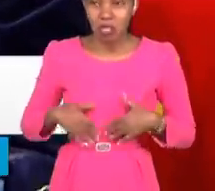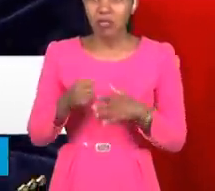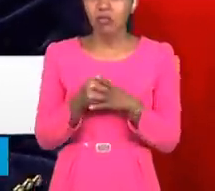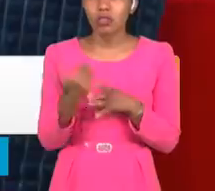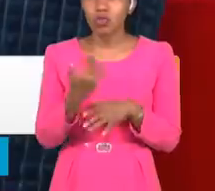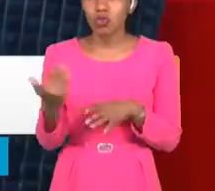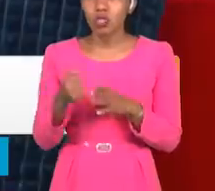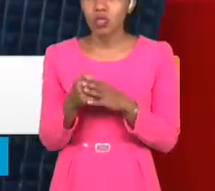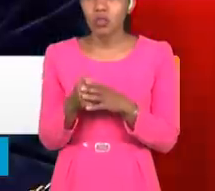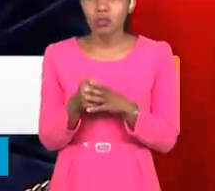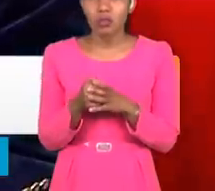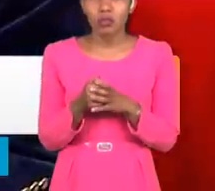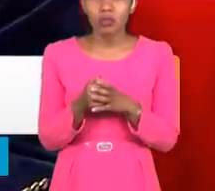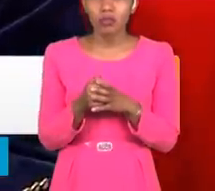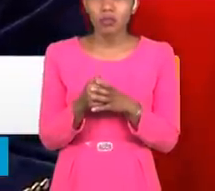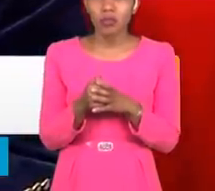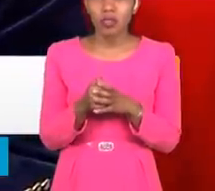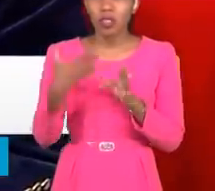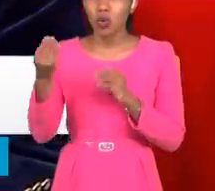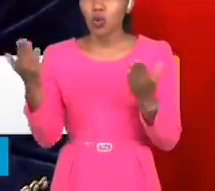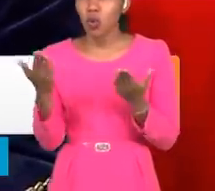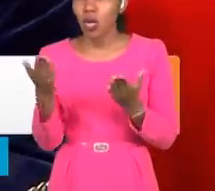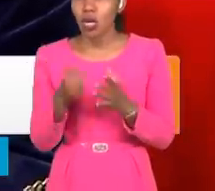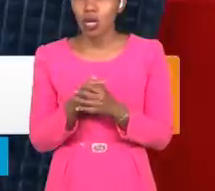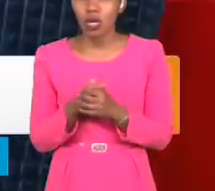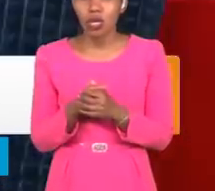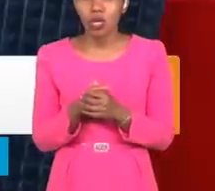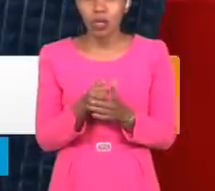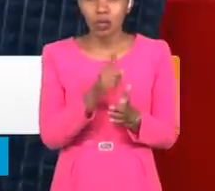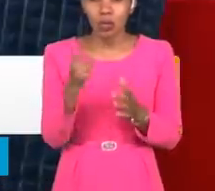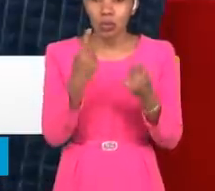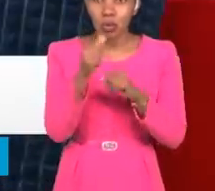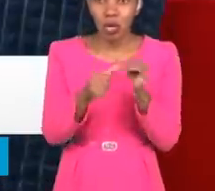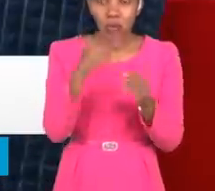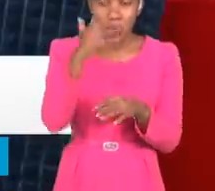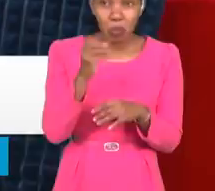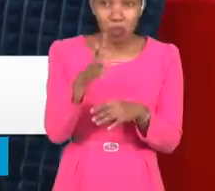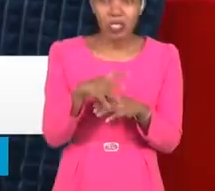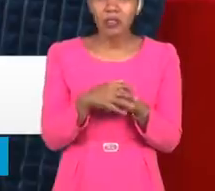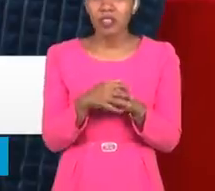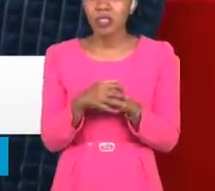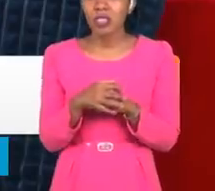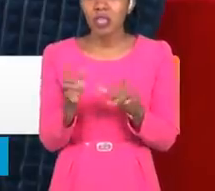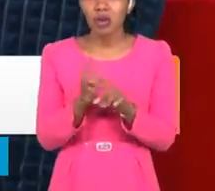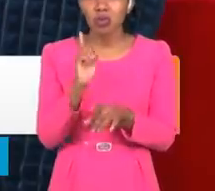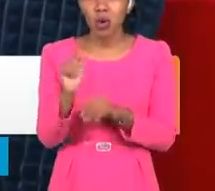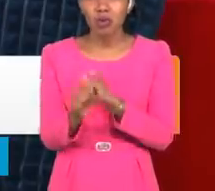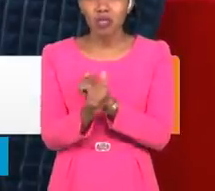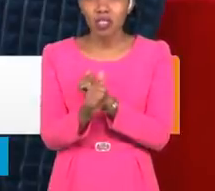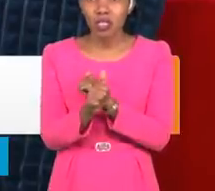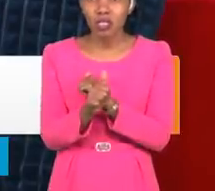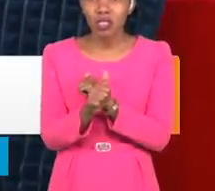the exquisite maybe locations that going. Let me cut you short. Yeah, sure. You spoke of pretty we are. Yeah. And one of the dangers